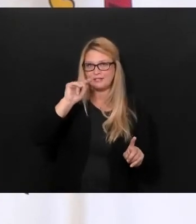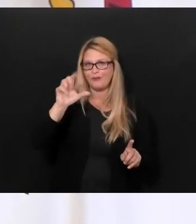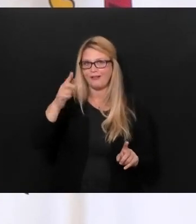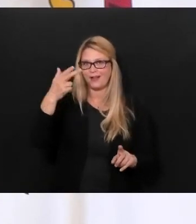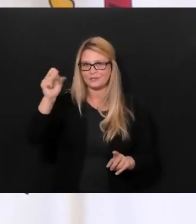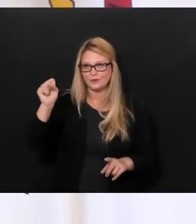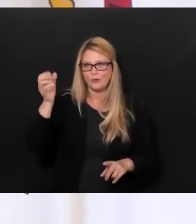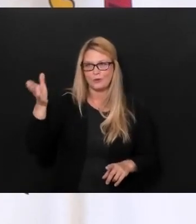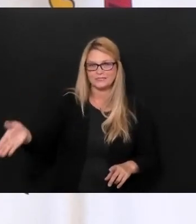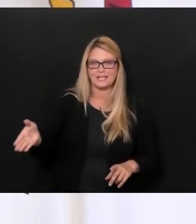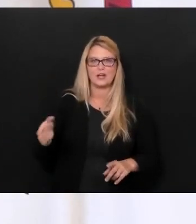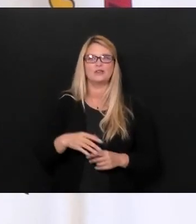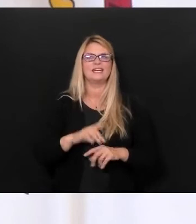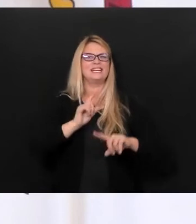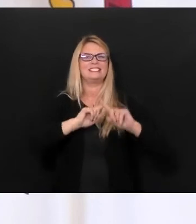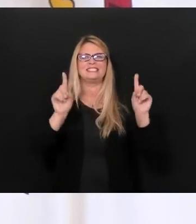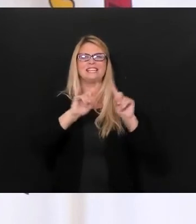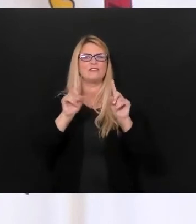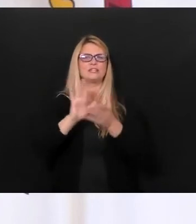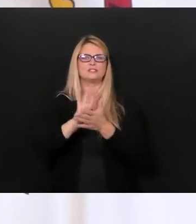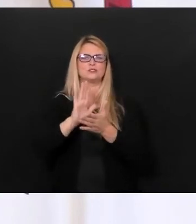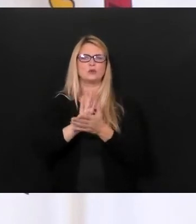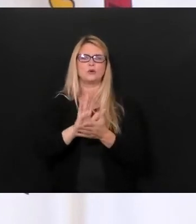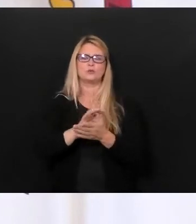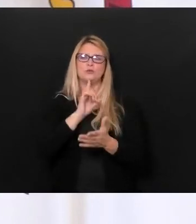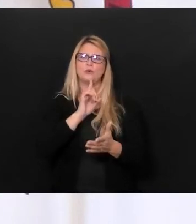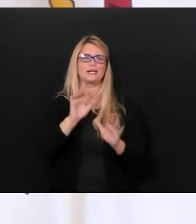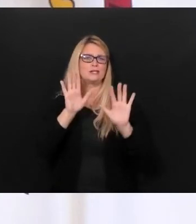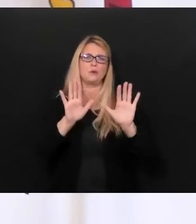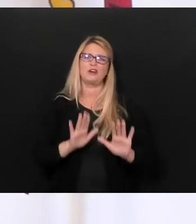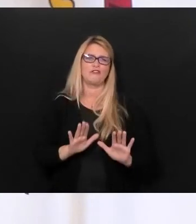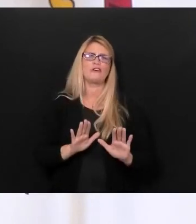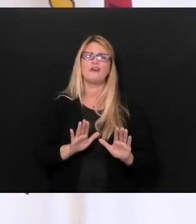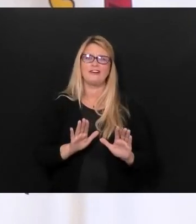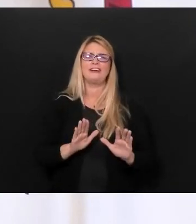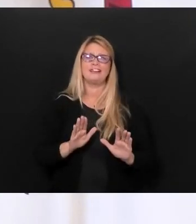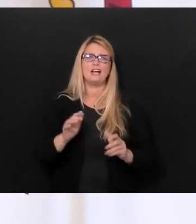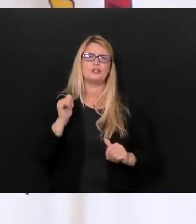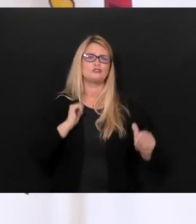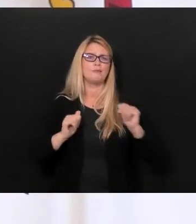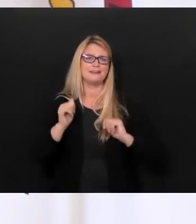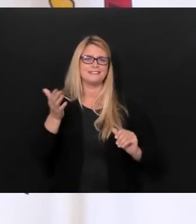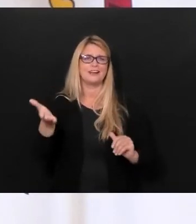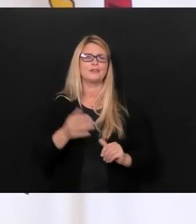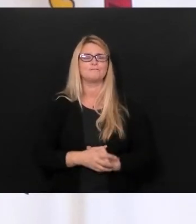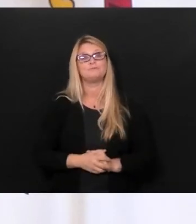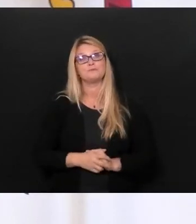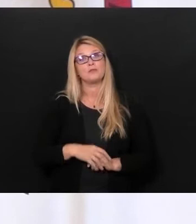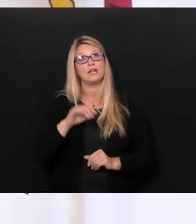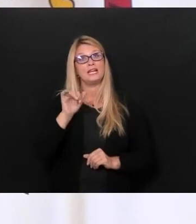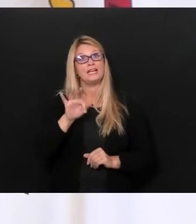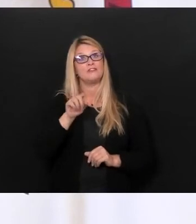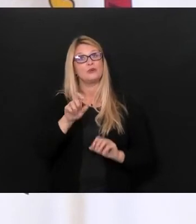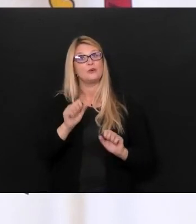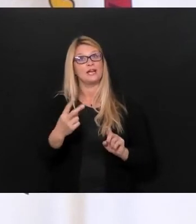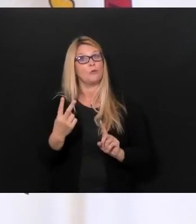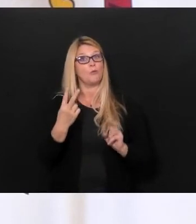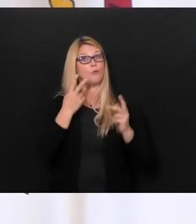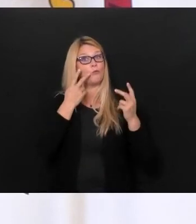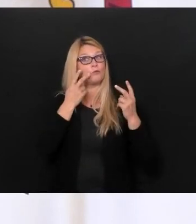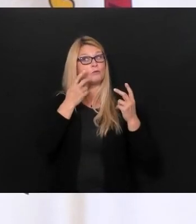don't know, just different schools that have done unbelievable stuff. And so, well, you know, if you could tune in, the celebration will